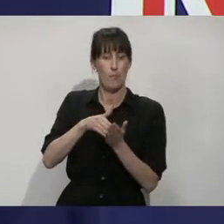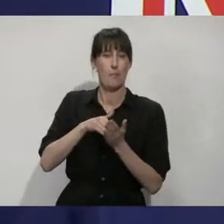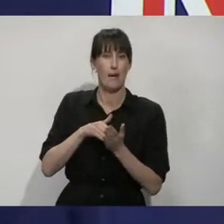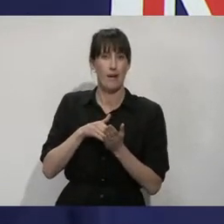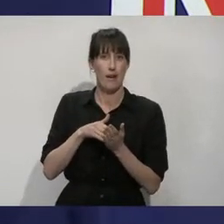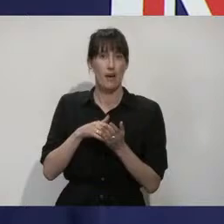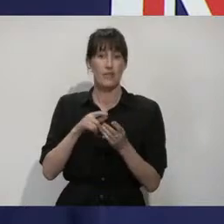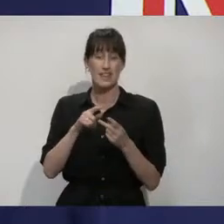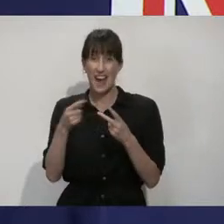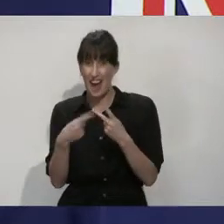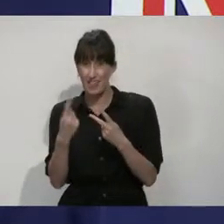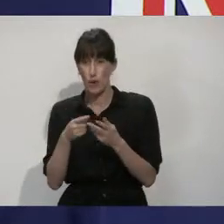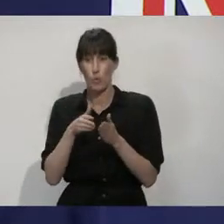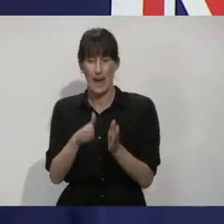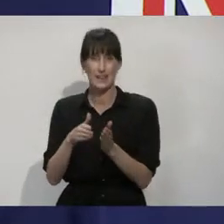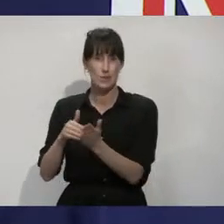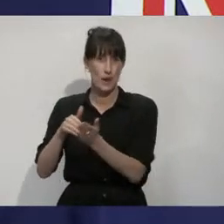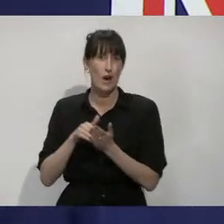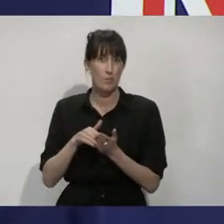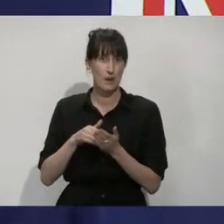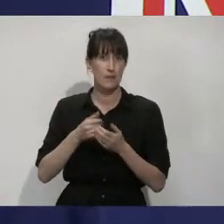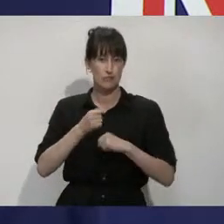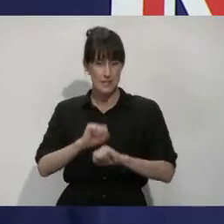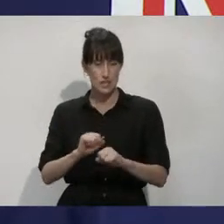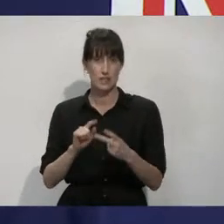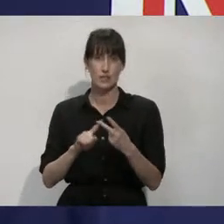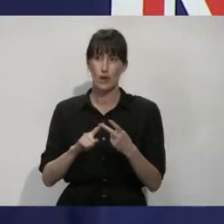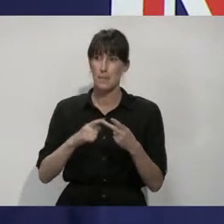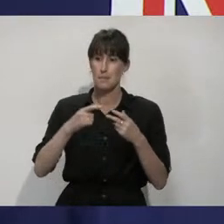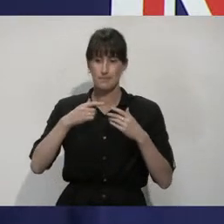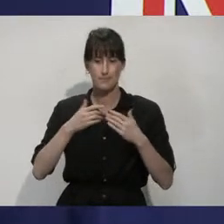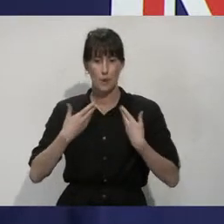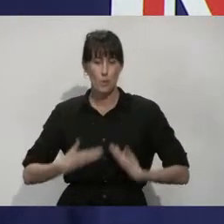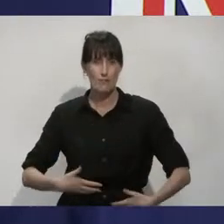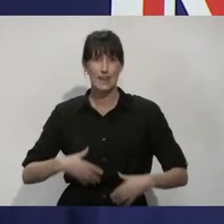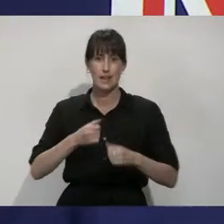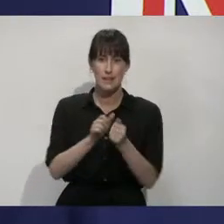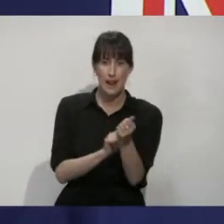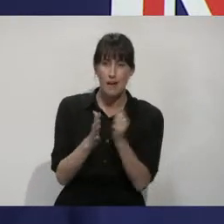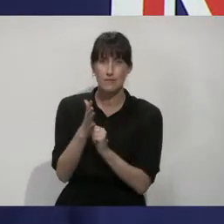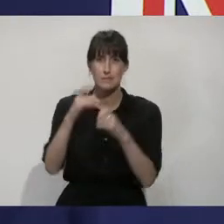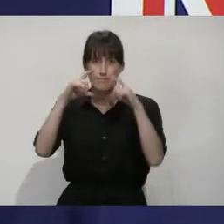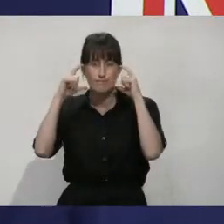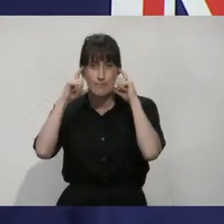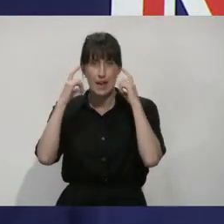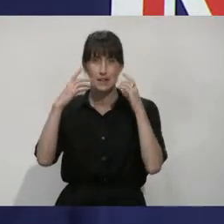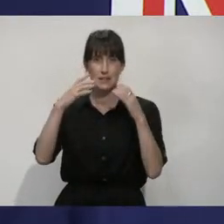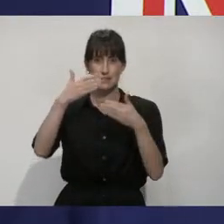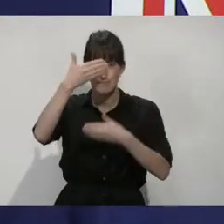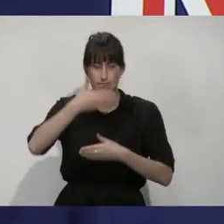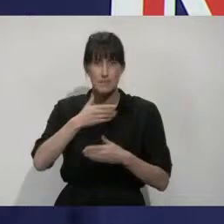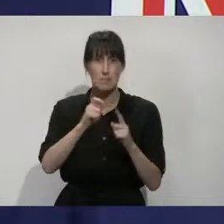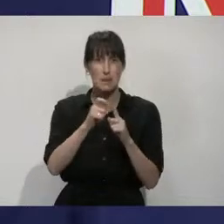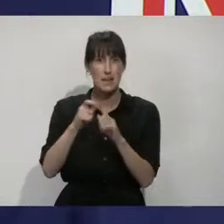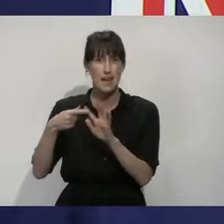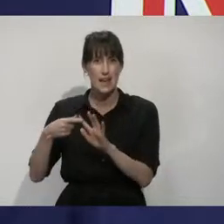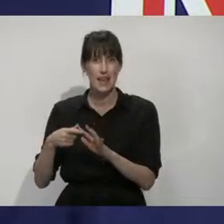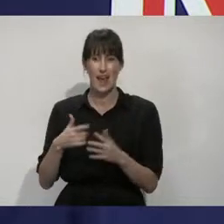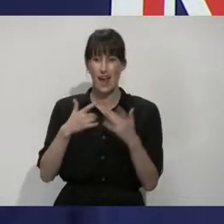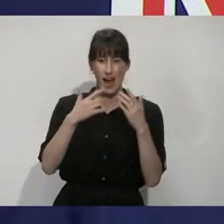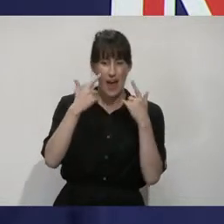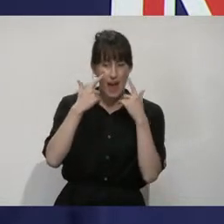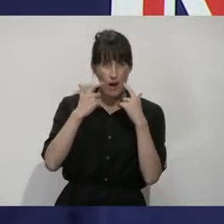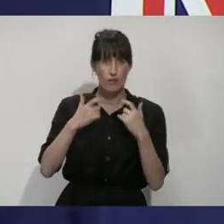PPE, the physical distancing, the separation of members alongside daily health checks have also helped to limit the